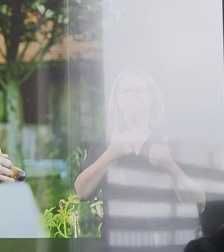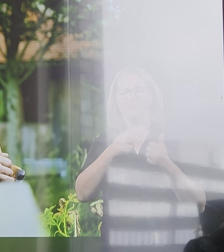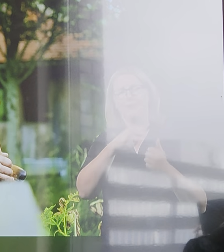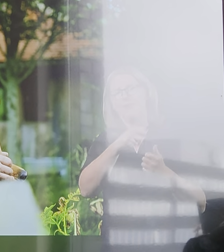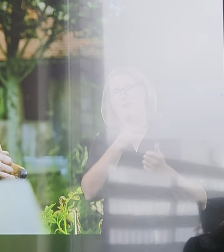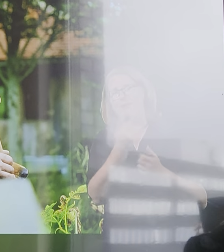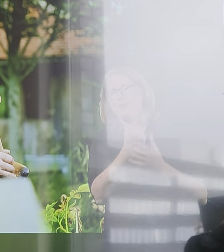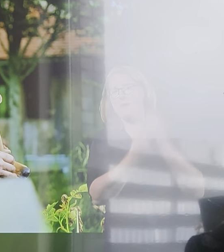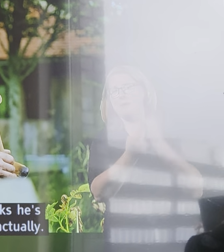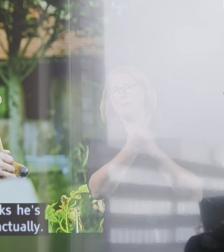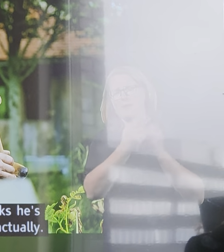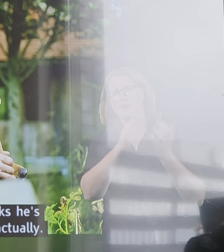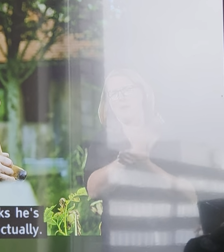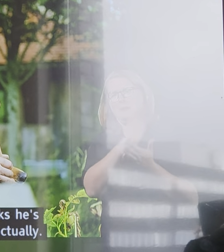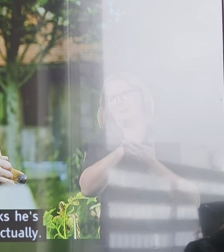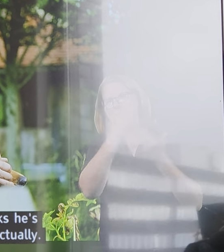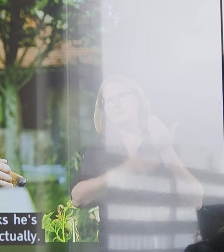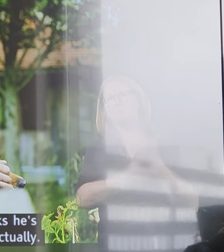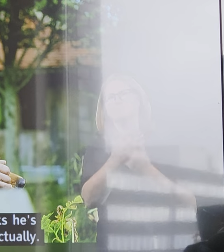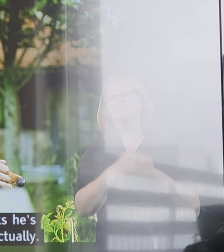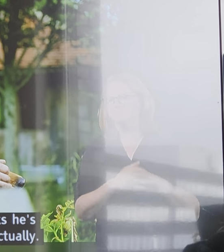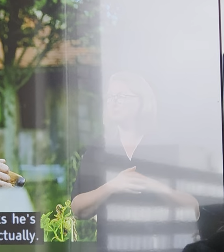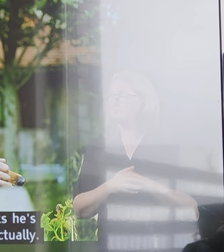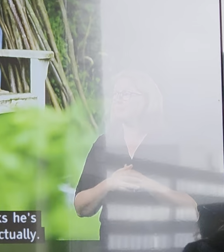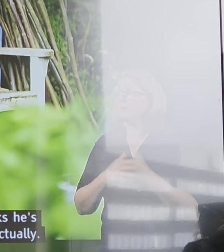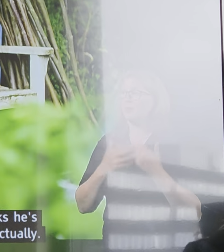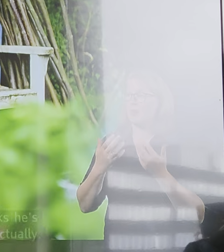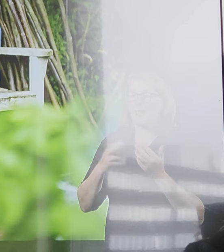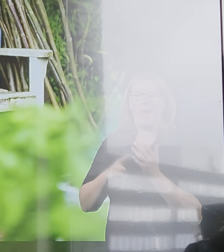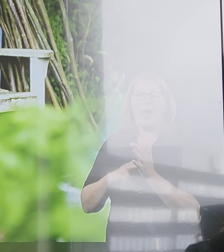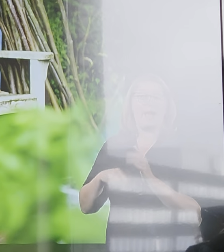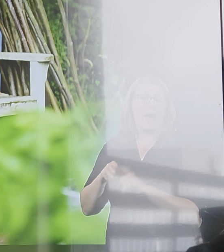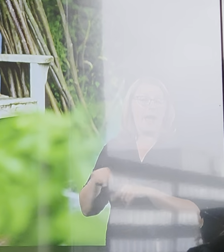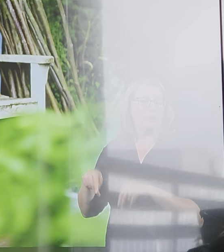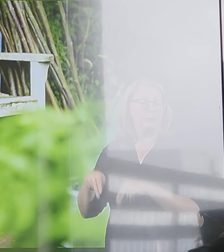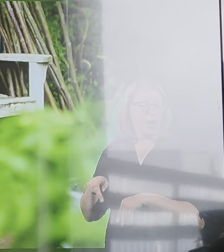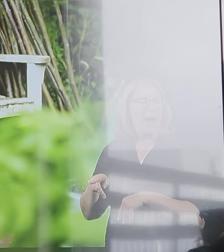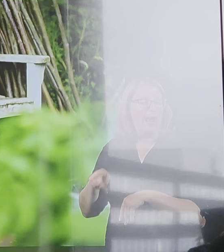ensues. I think Ned thinks he's married to me, actually.